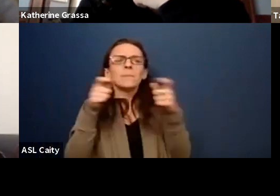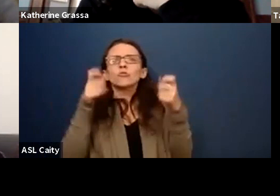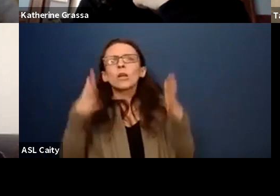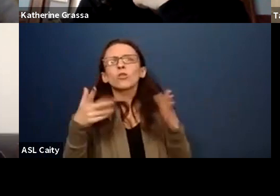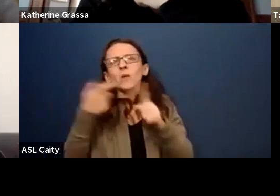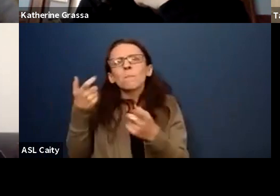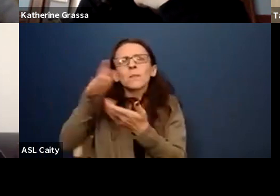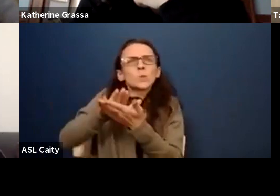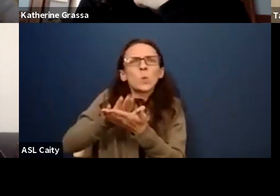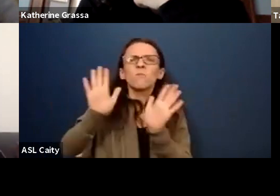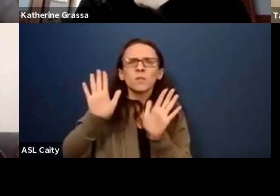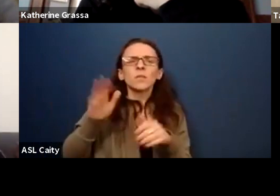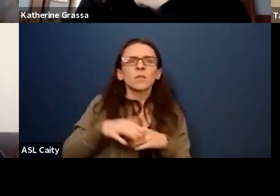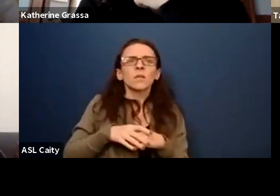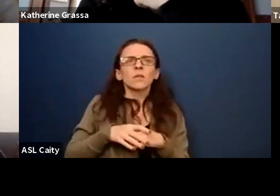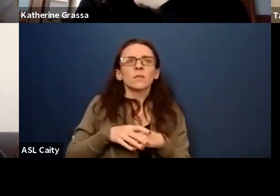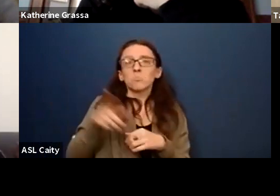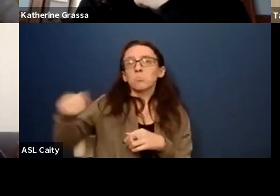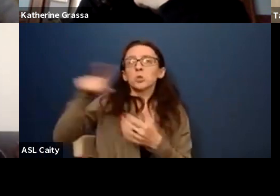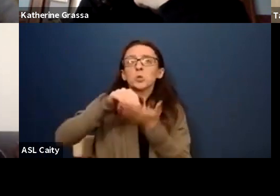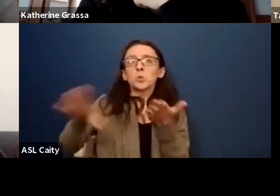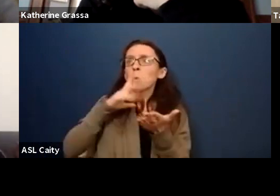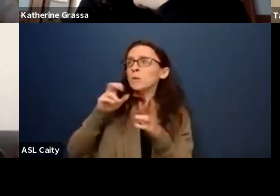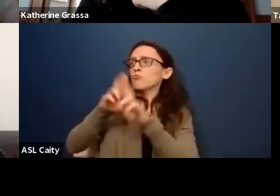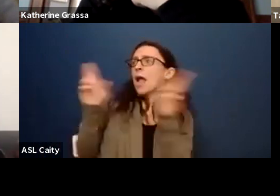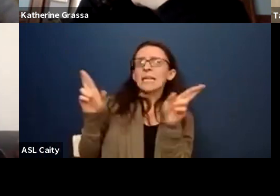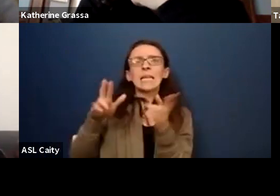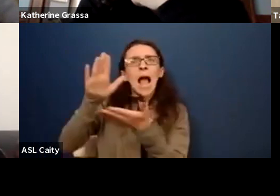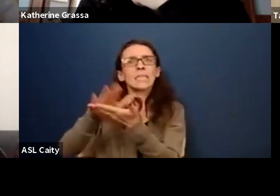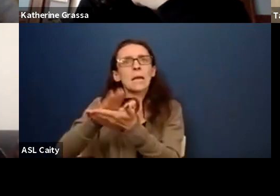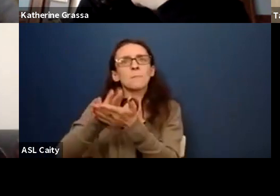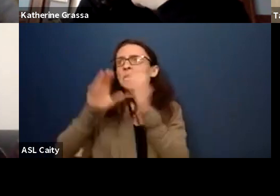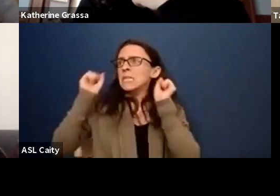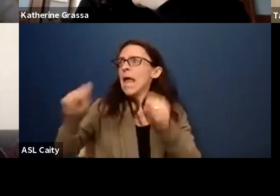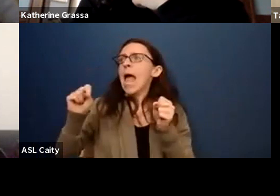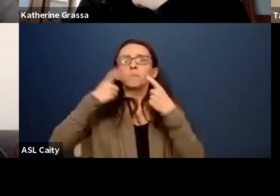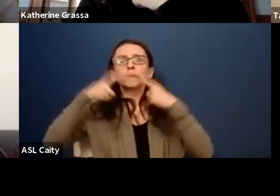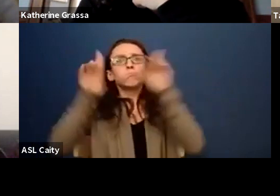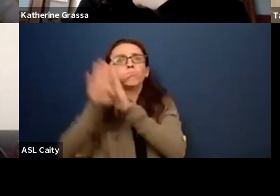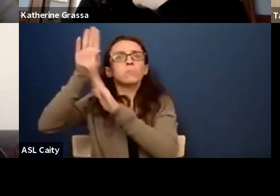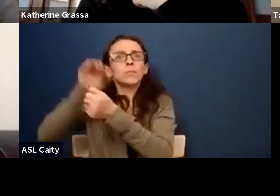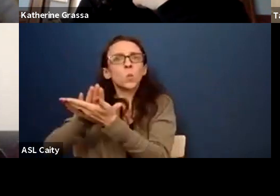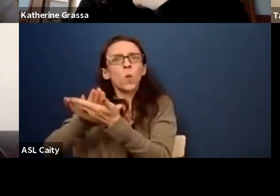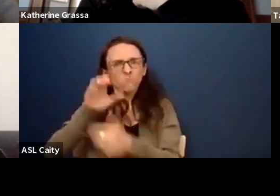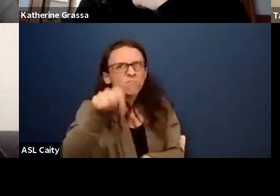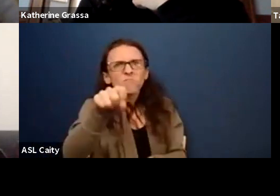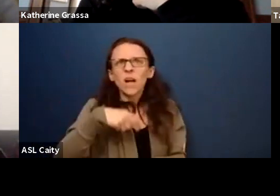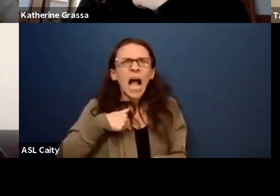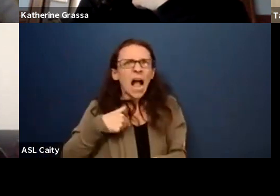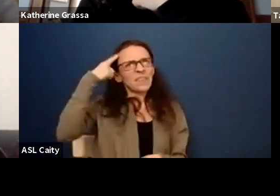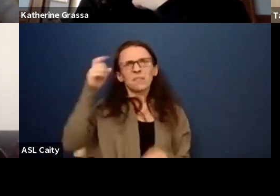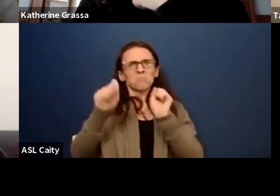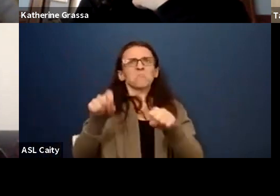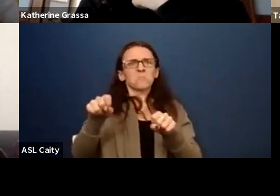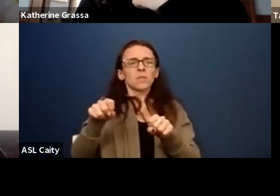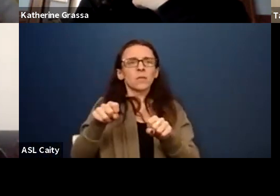to serve an academically ready group that came from a lottery? Absolutely, be wonderful. I'm